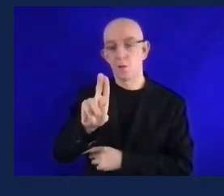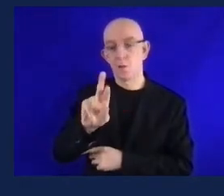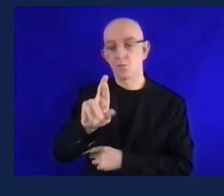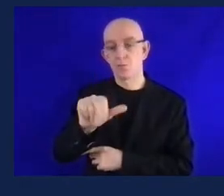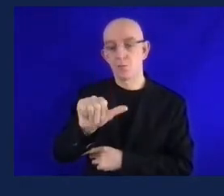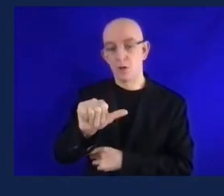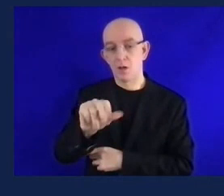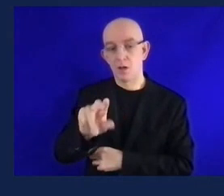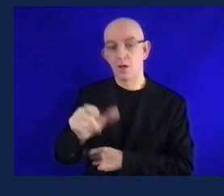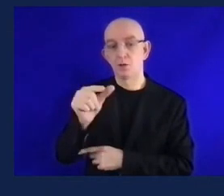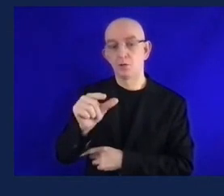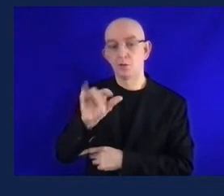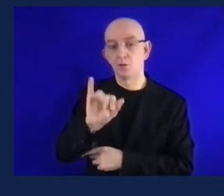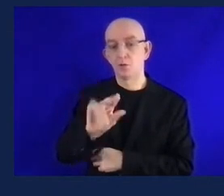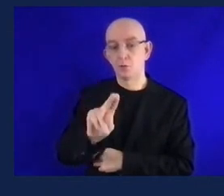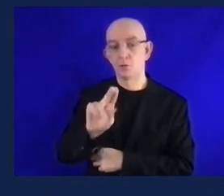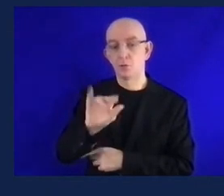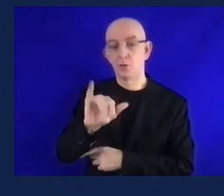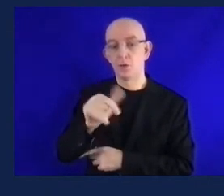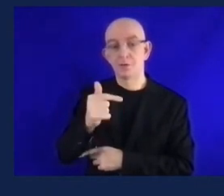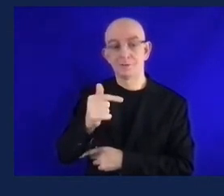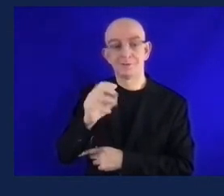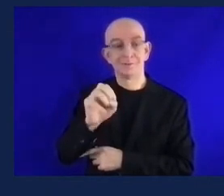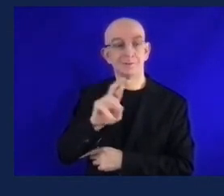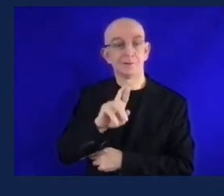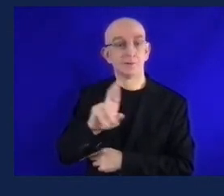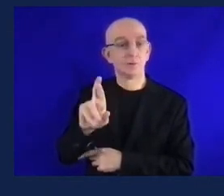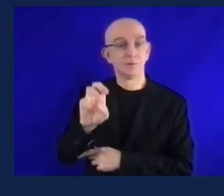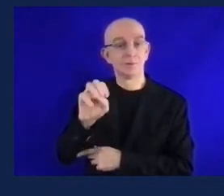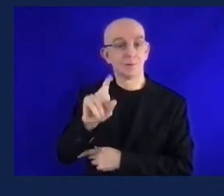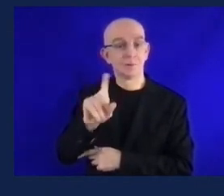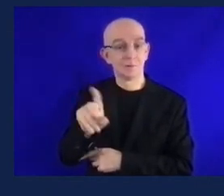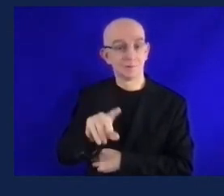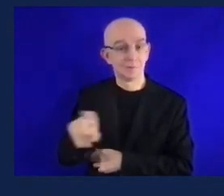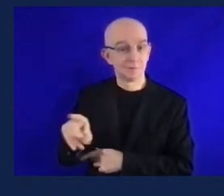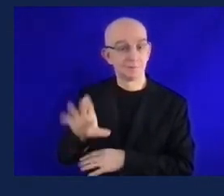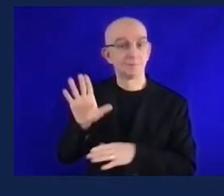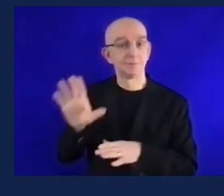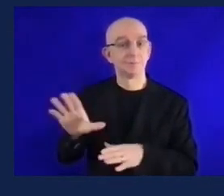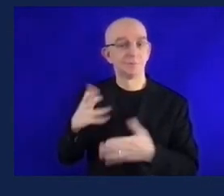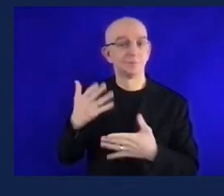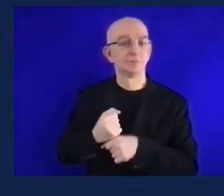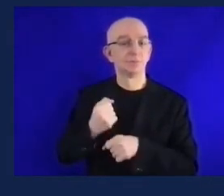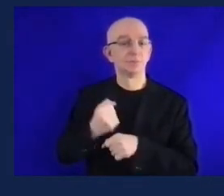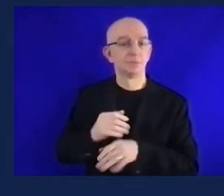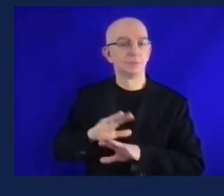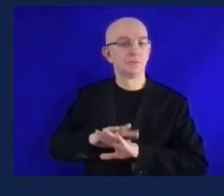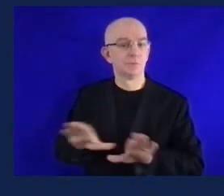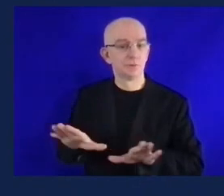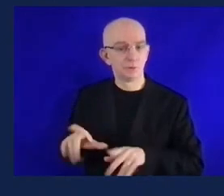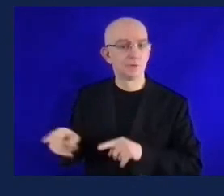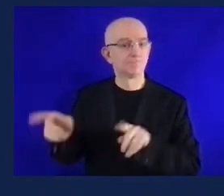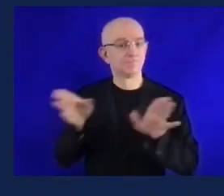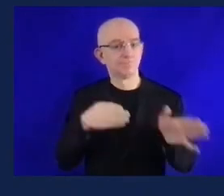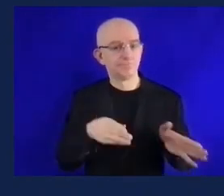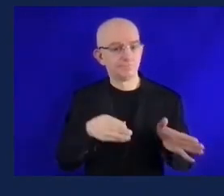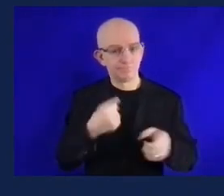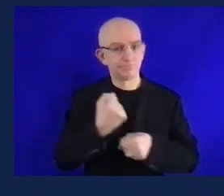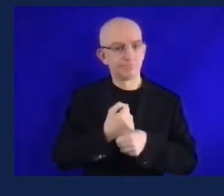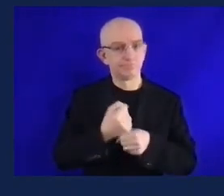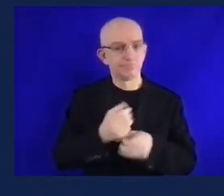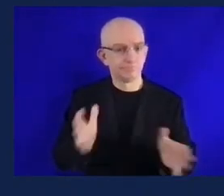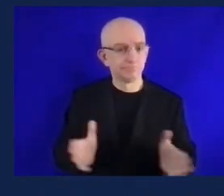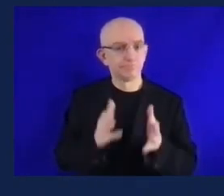Thank you. Good day, everybody. First of all, I would like to thank the entire CAFE team to invite me for